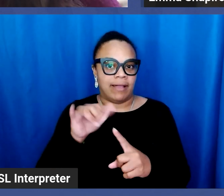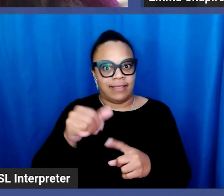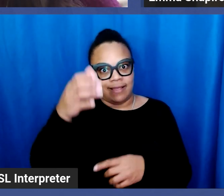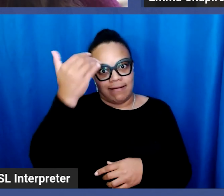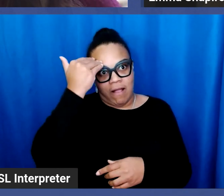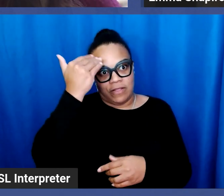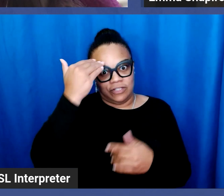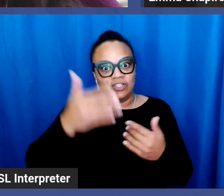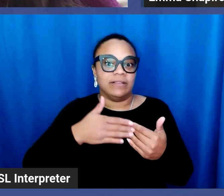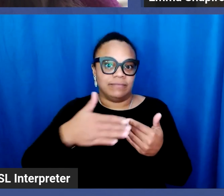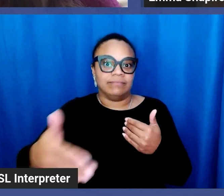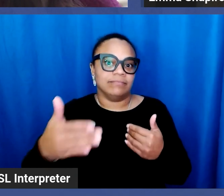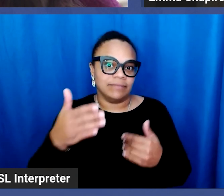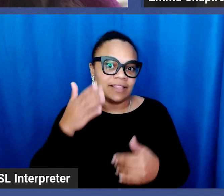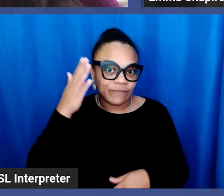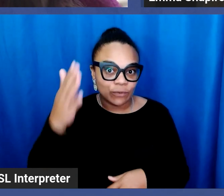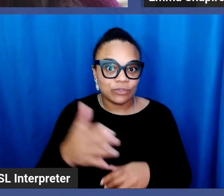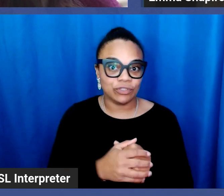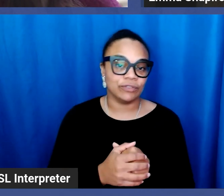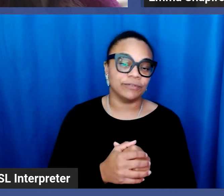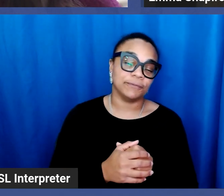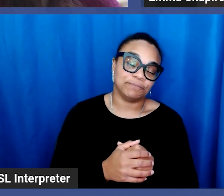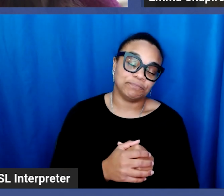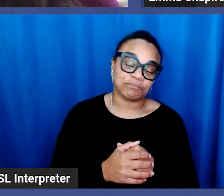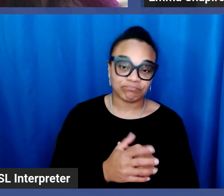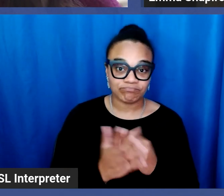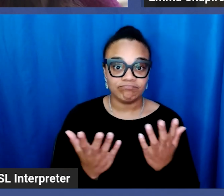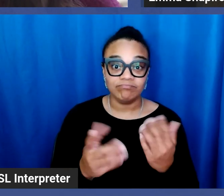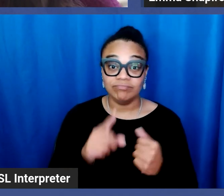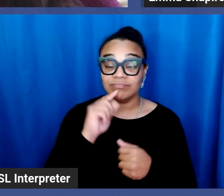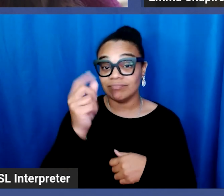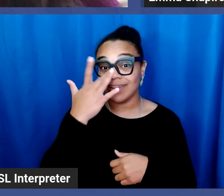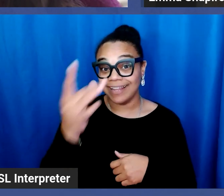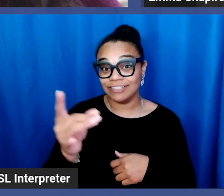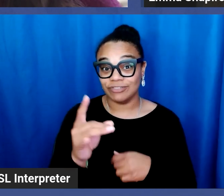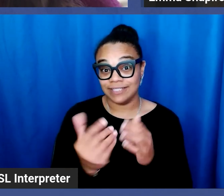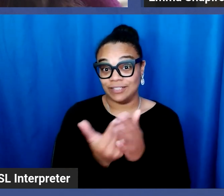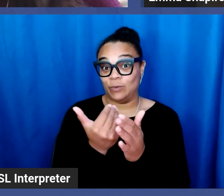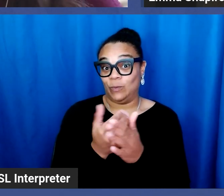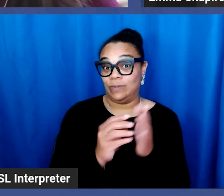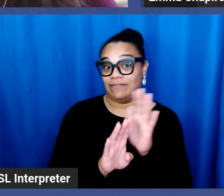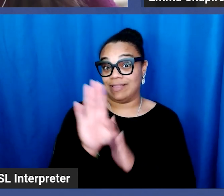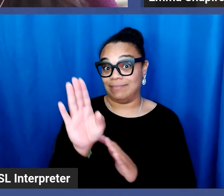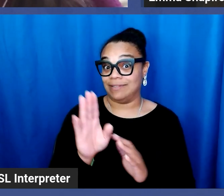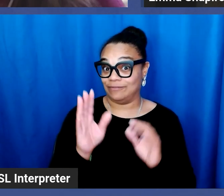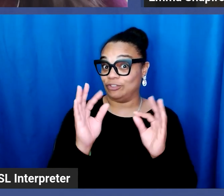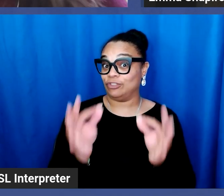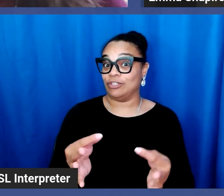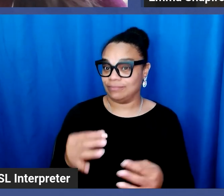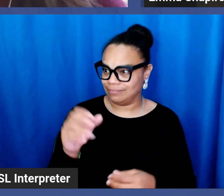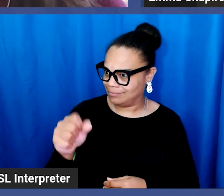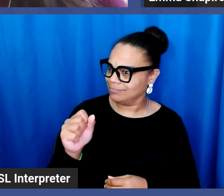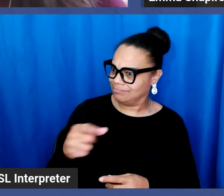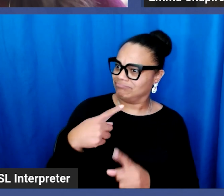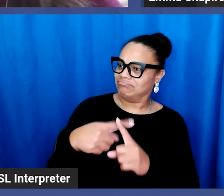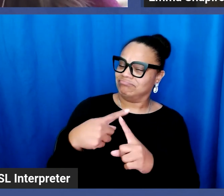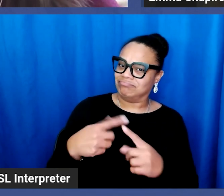forward. So this is a really interesting development for sure. Yeah, it's